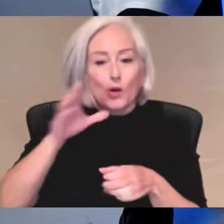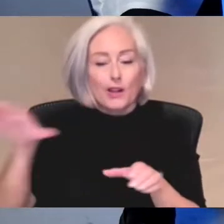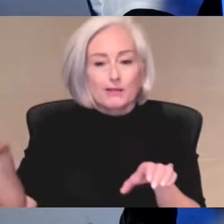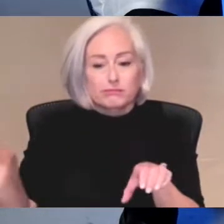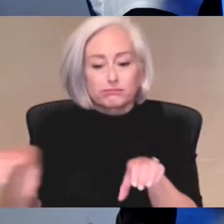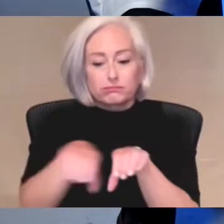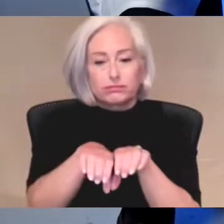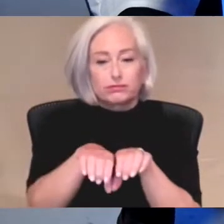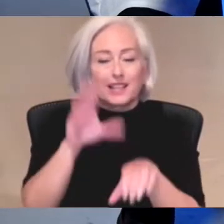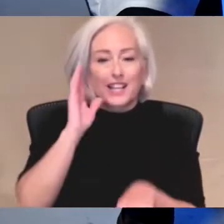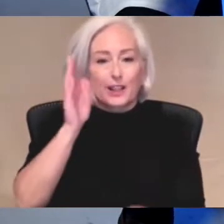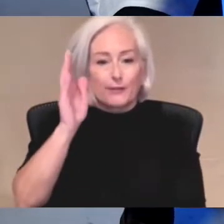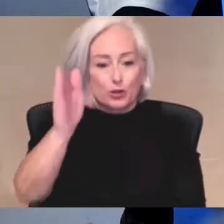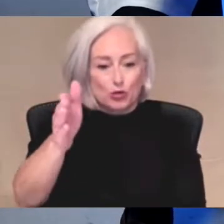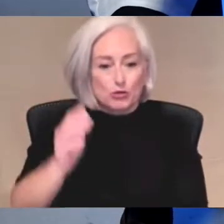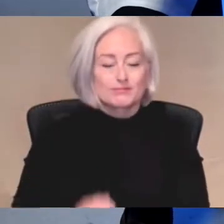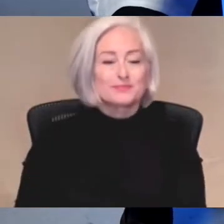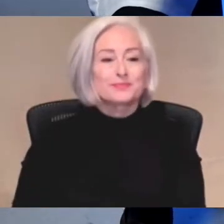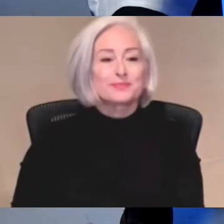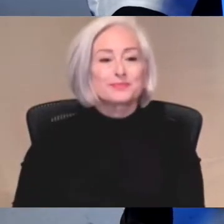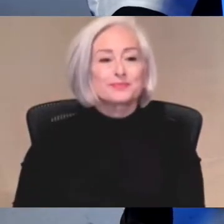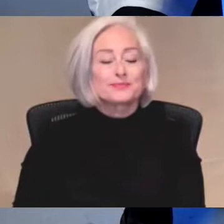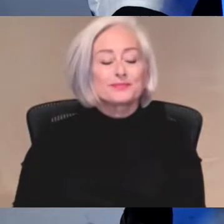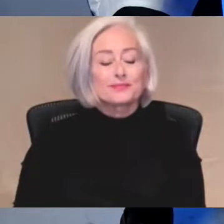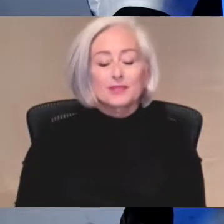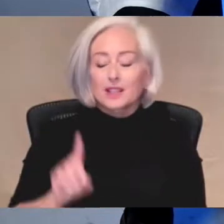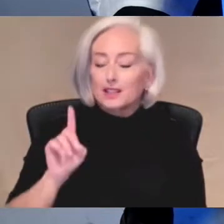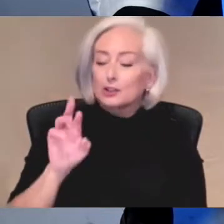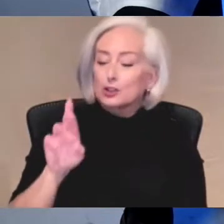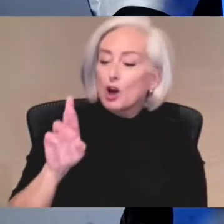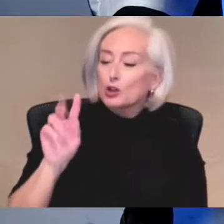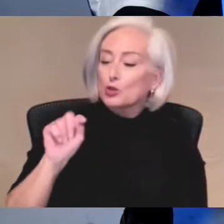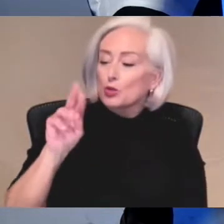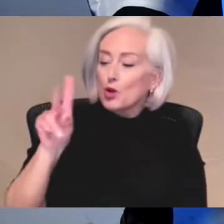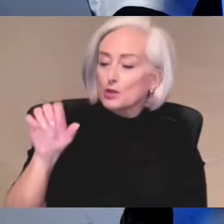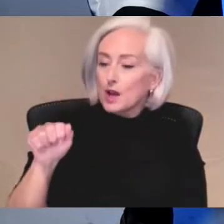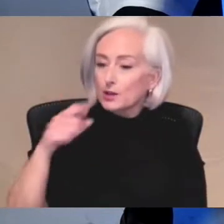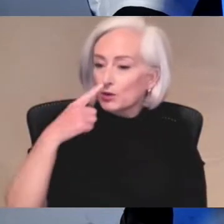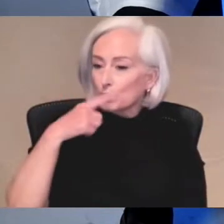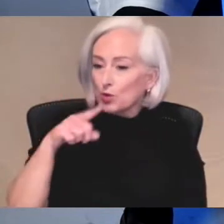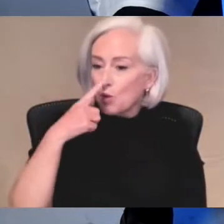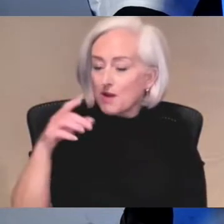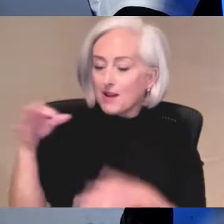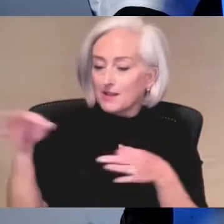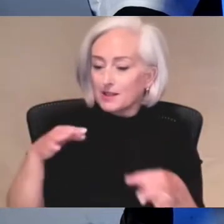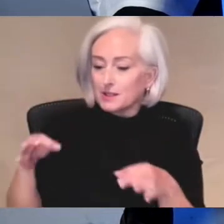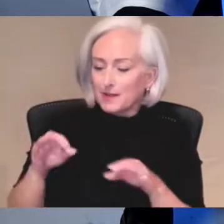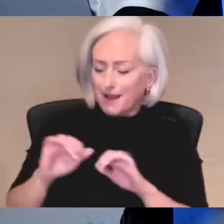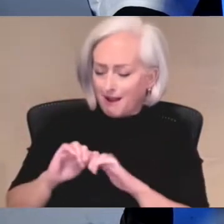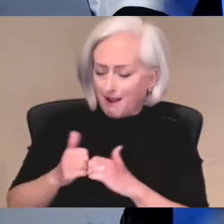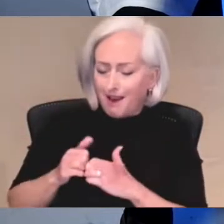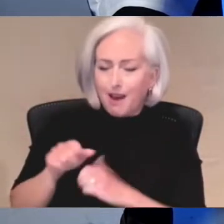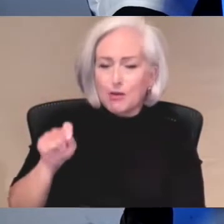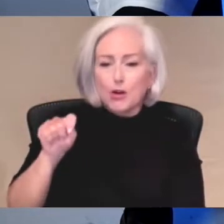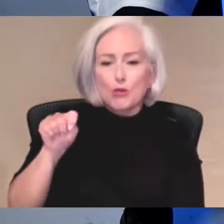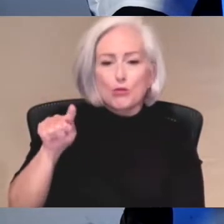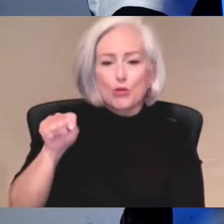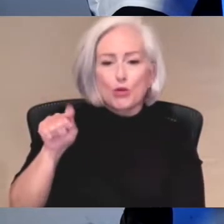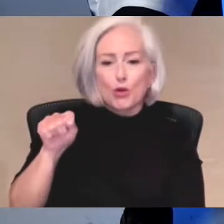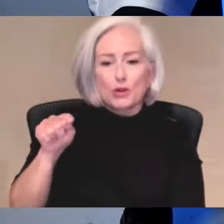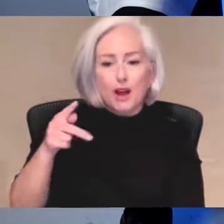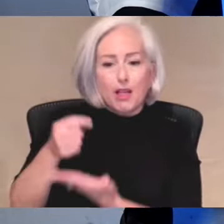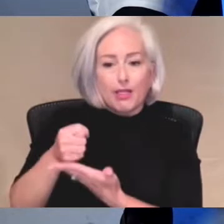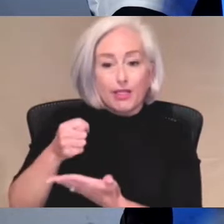Dr. Rotondo, explain to our audience how proton therapy works for one, and